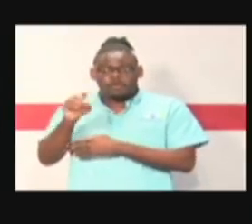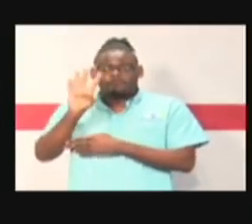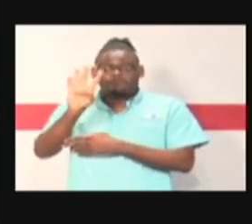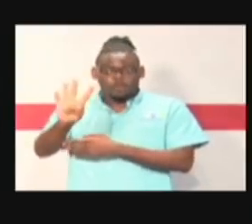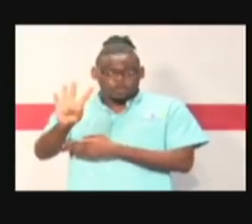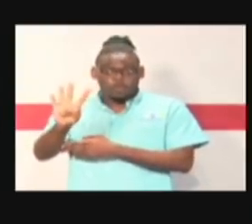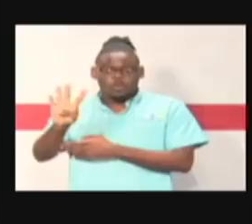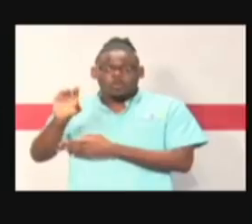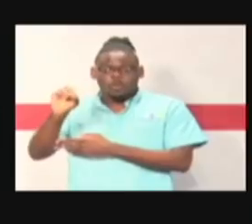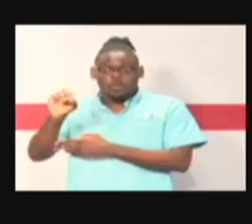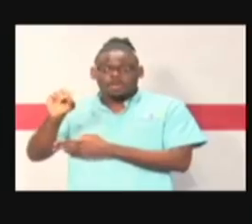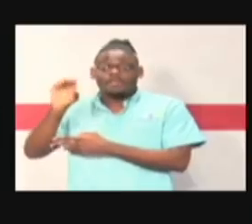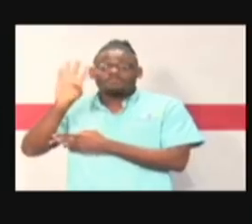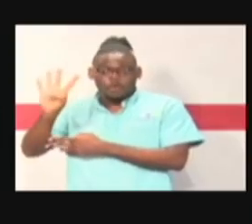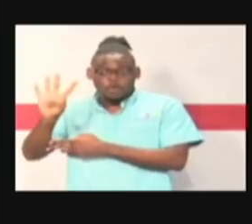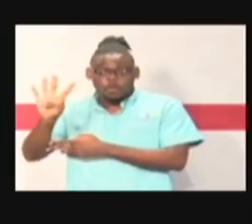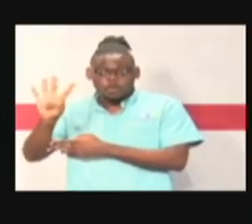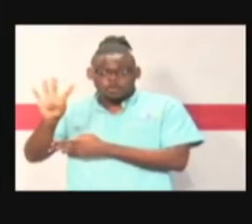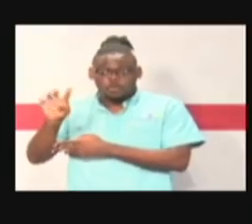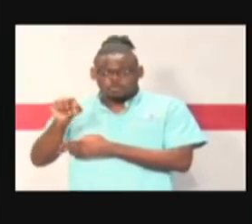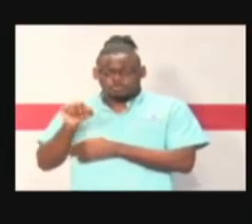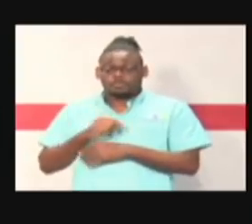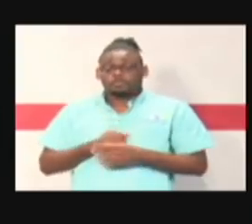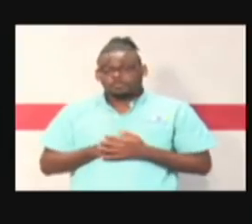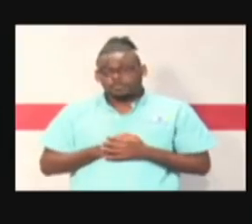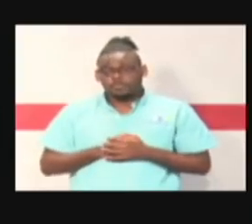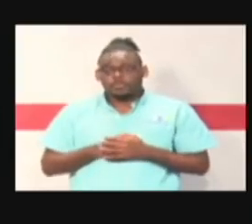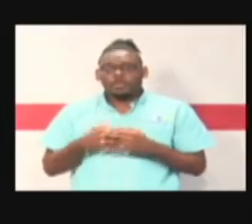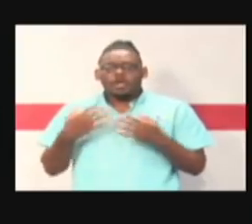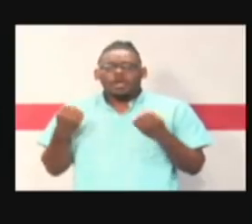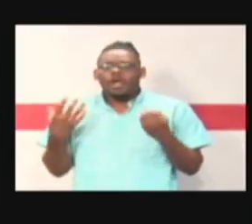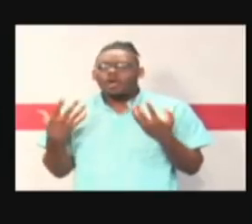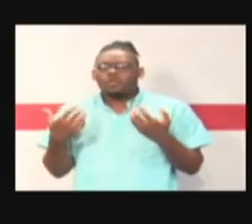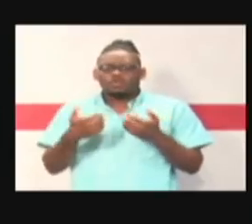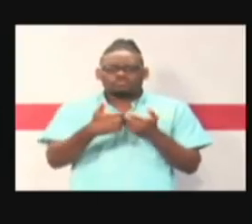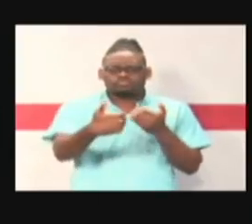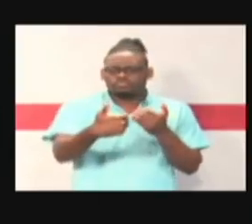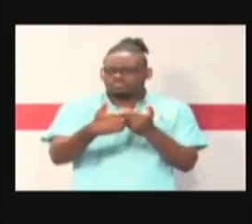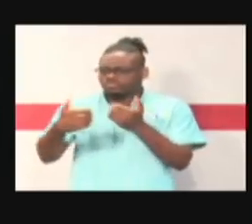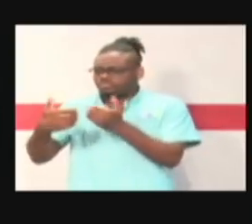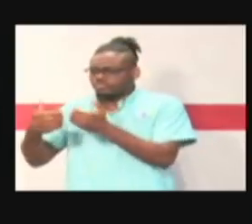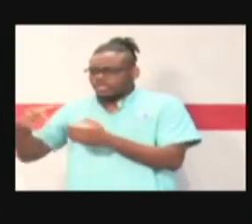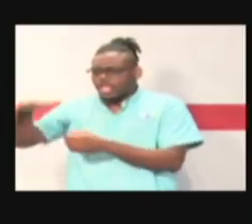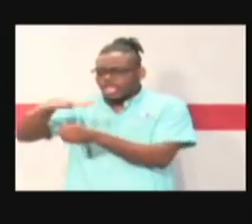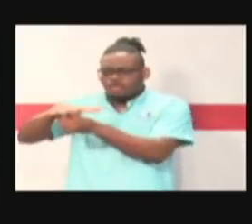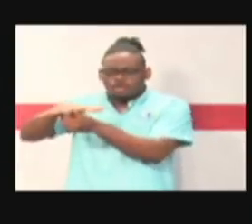4,404. And these cases are broken down as follows: